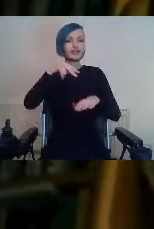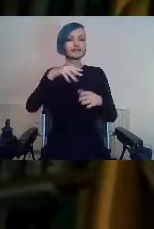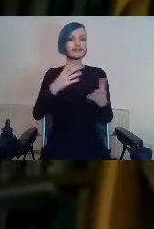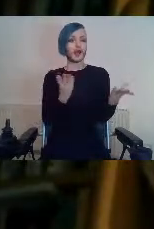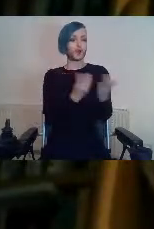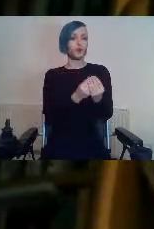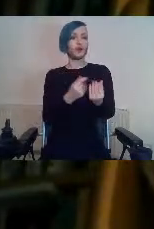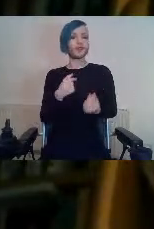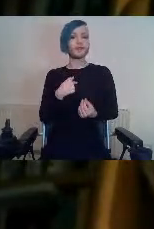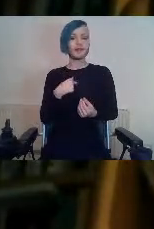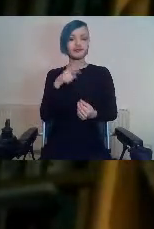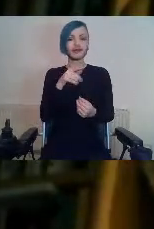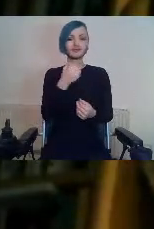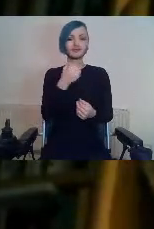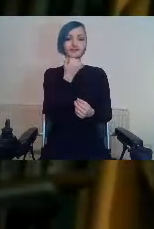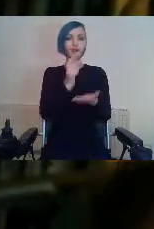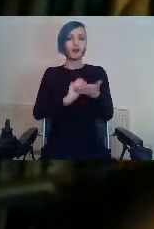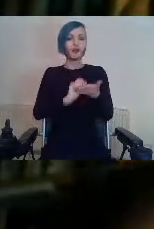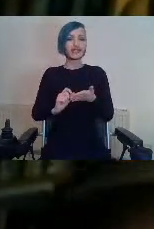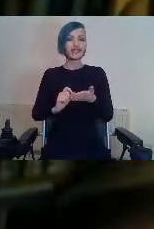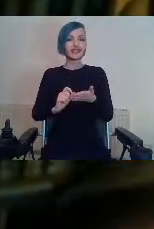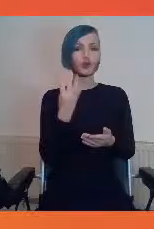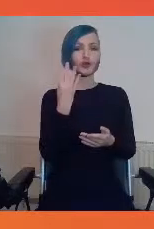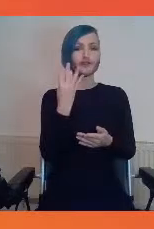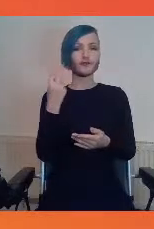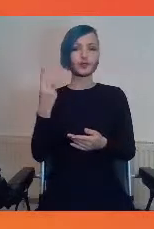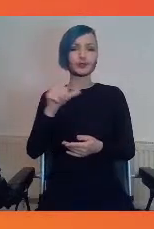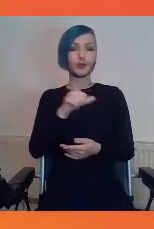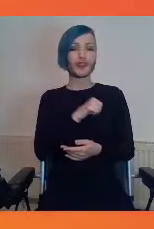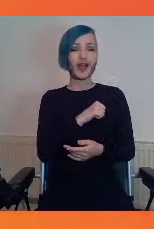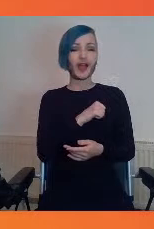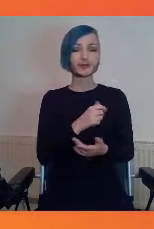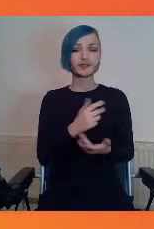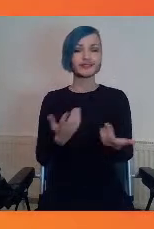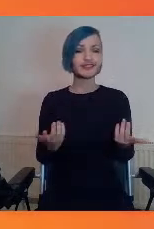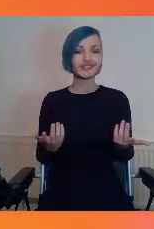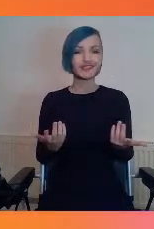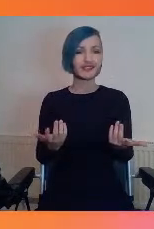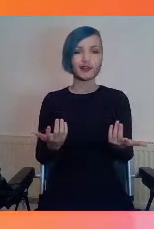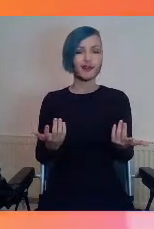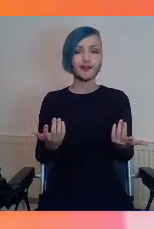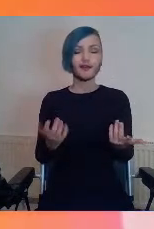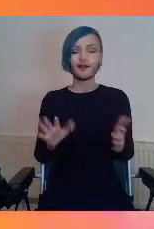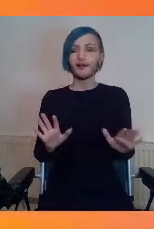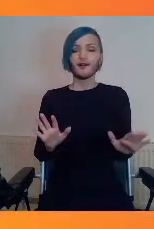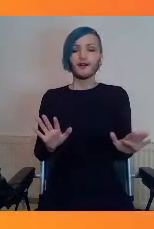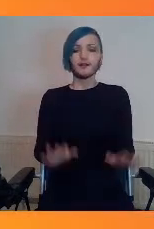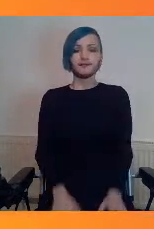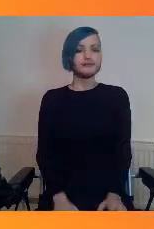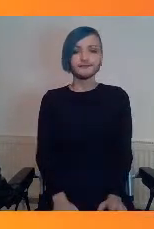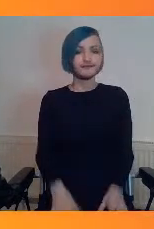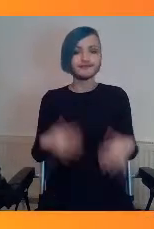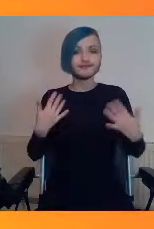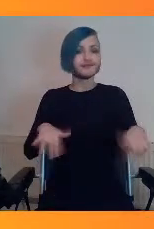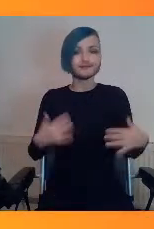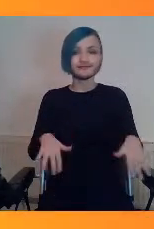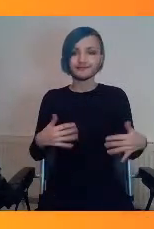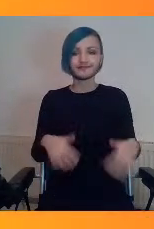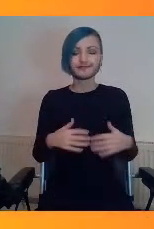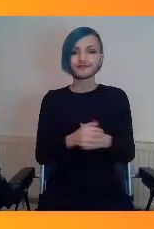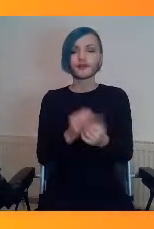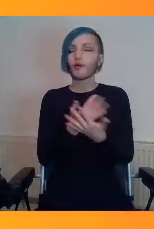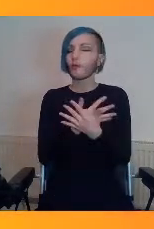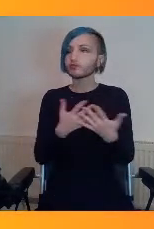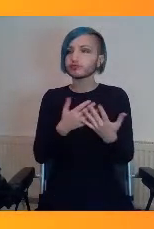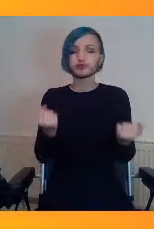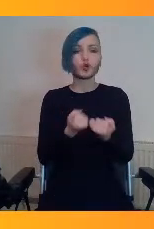number of signatures they managed to gather. You can't even feel how much strength it